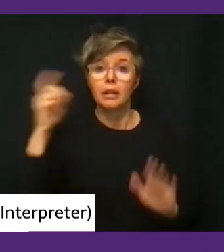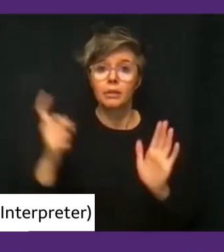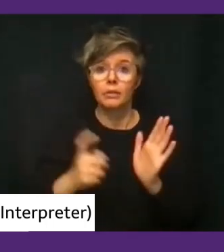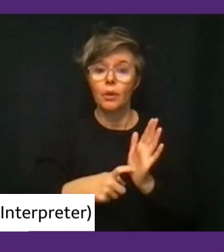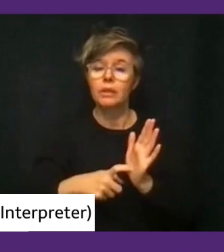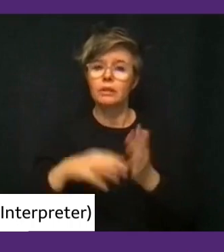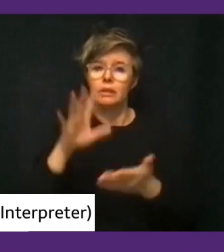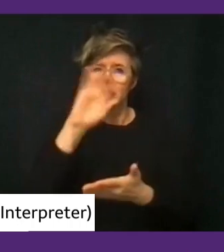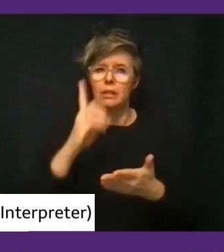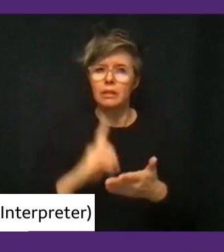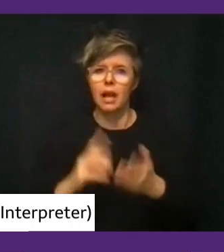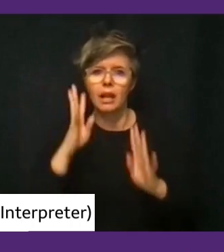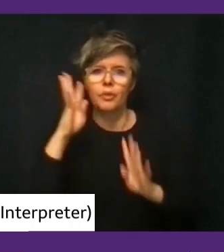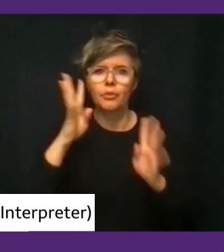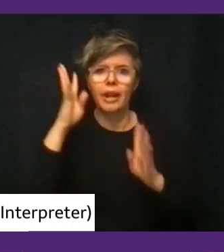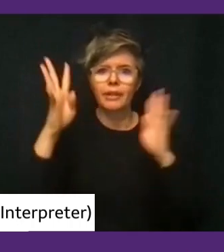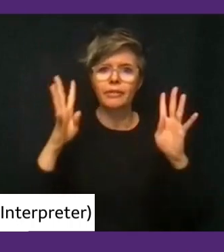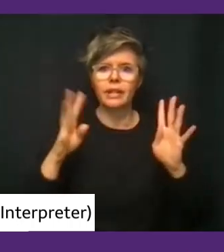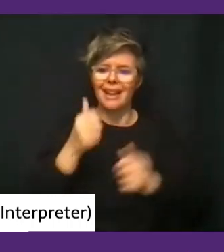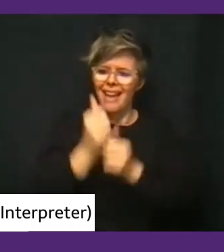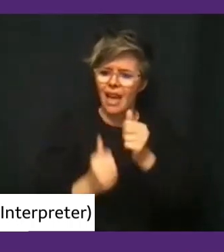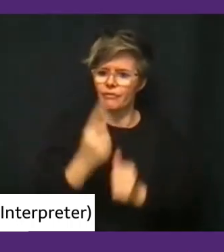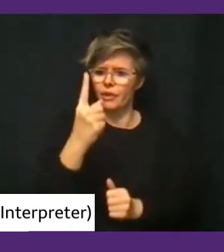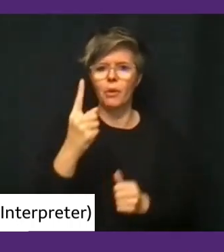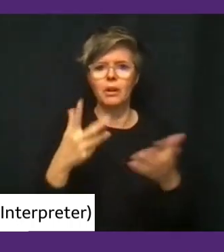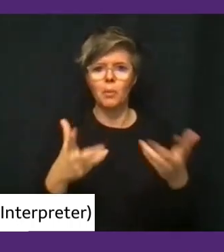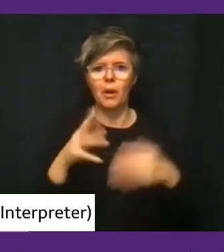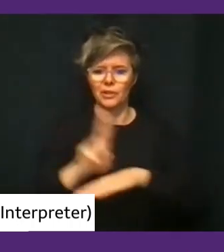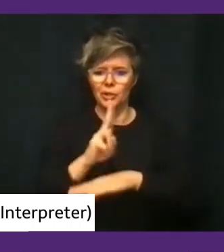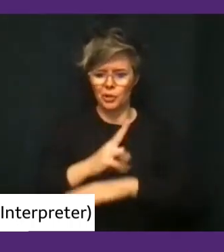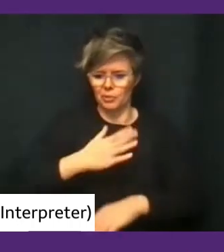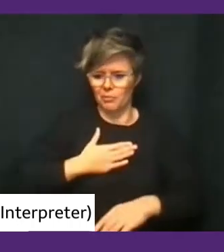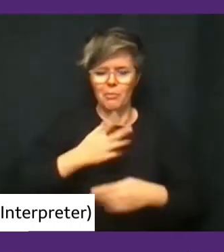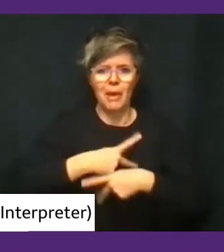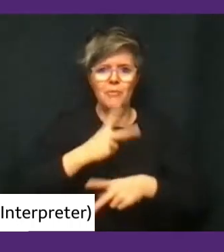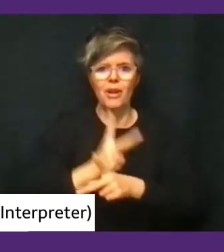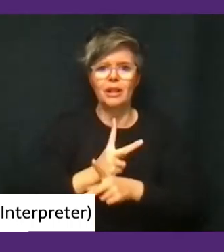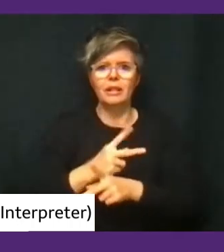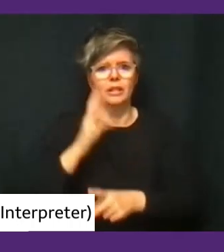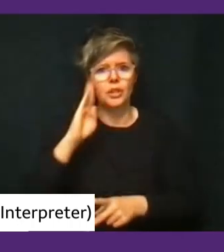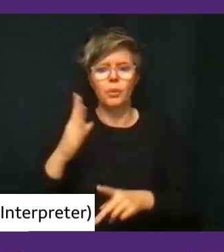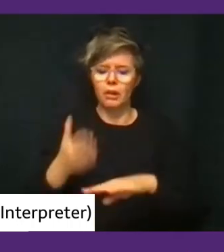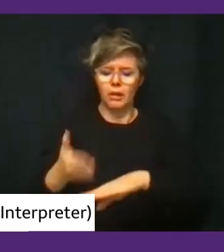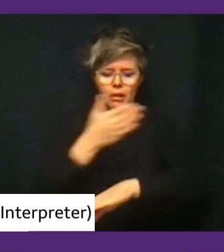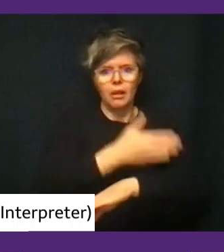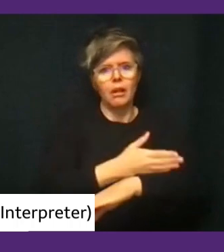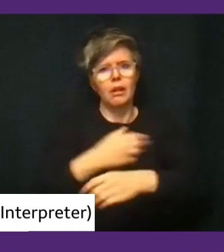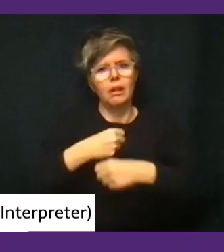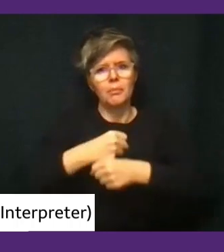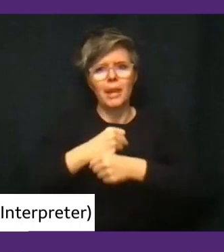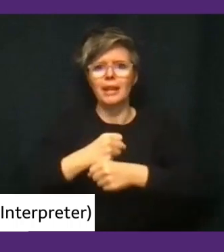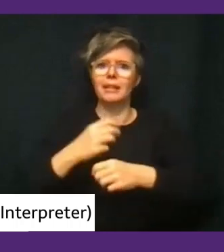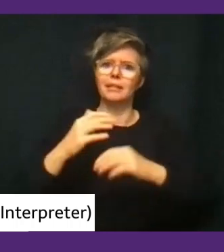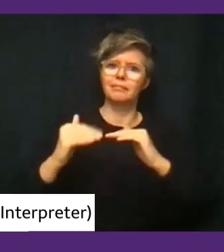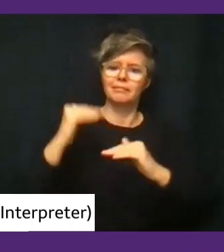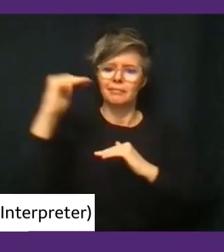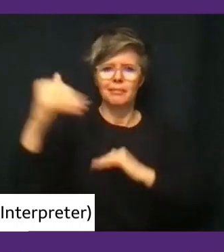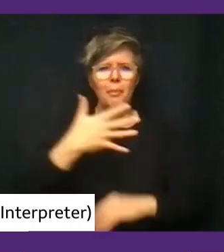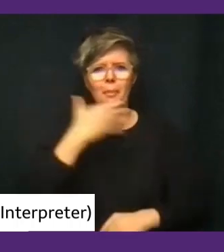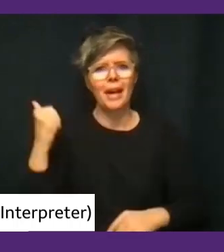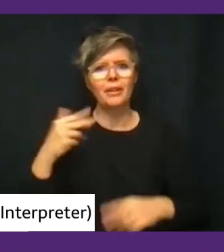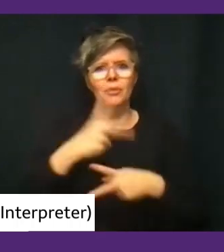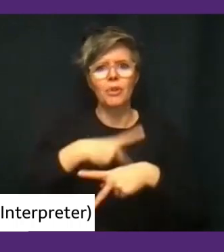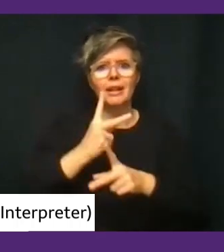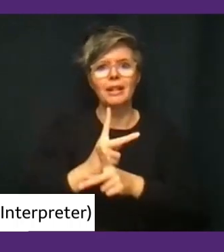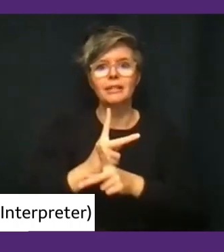who wants to use your product, you just make better products. By building for the margins,